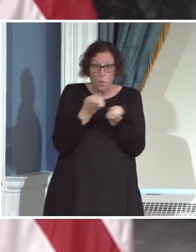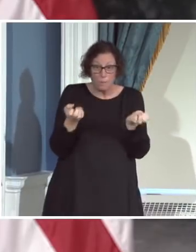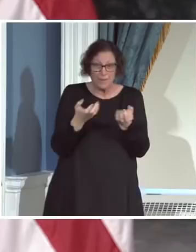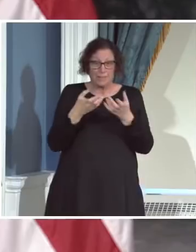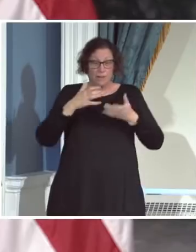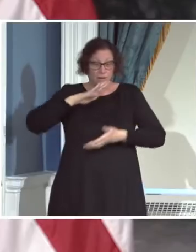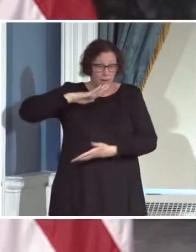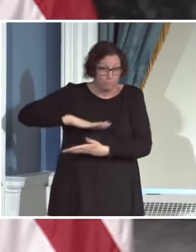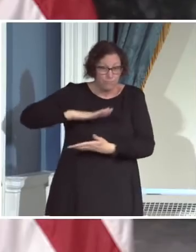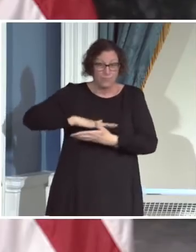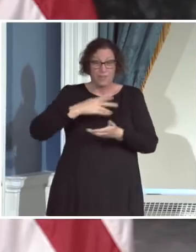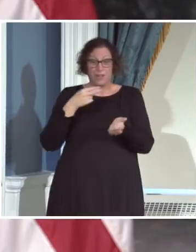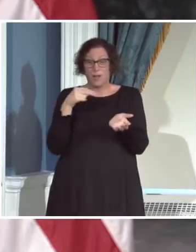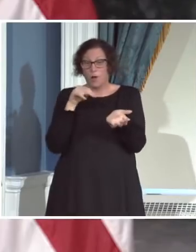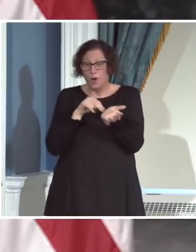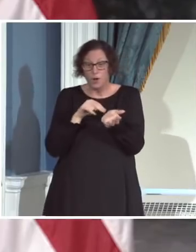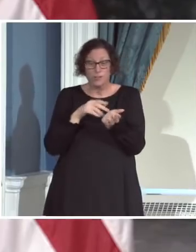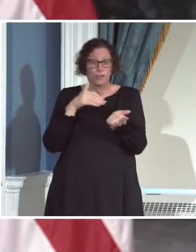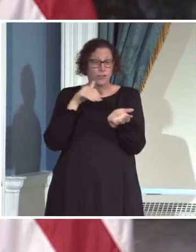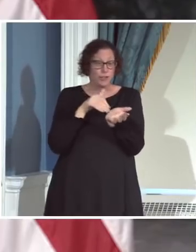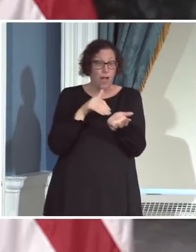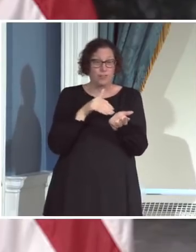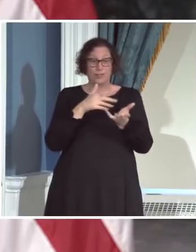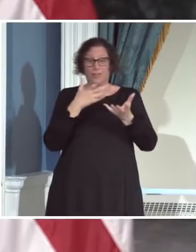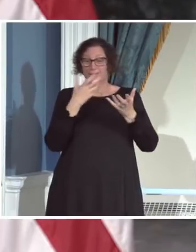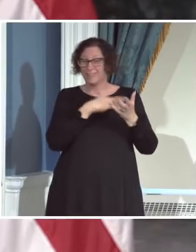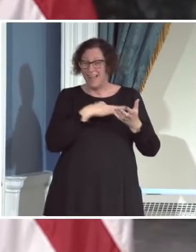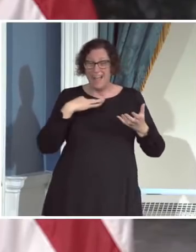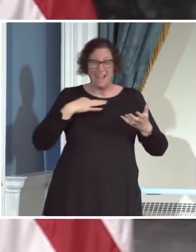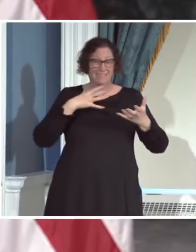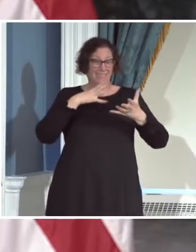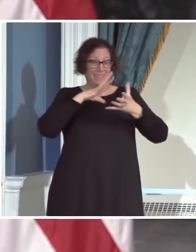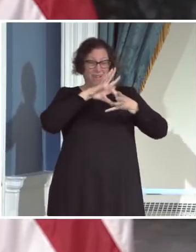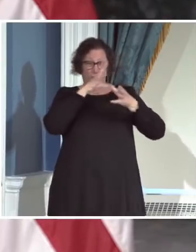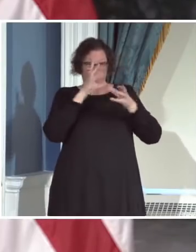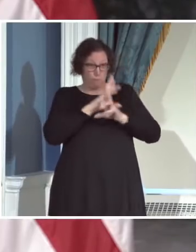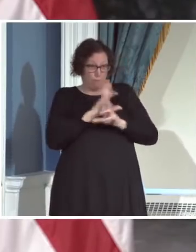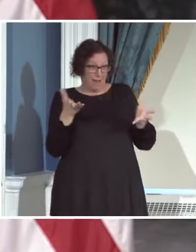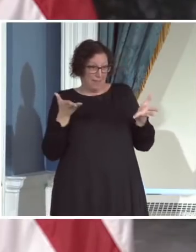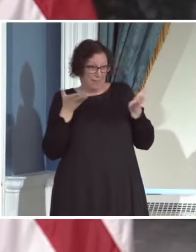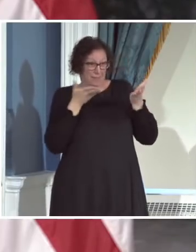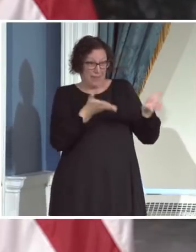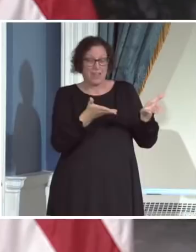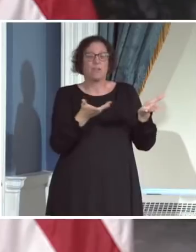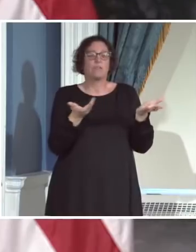the people, the healthcare professionals, are the crucial piece of the equation.